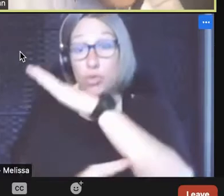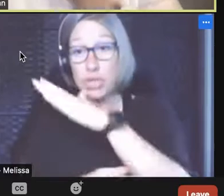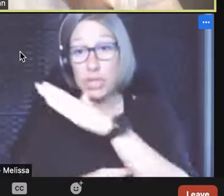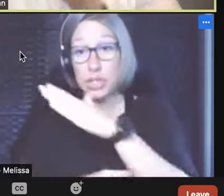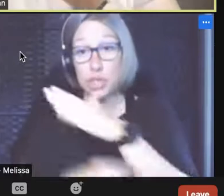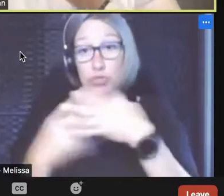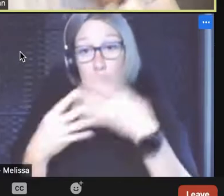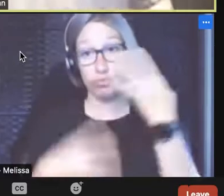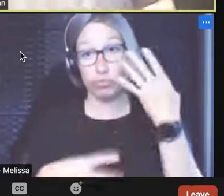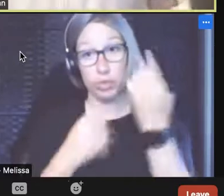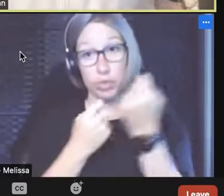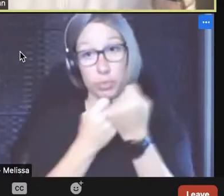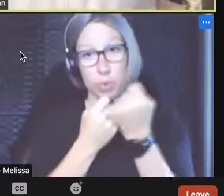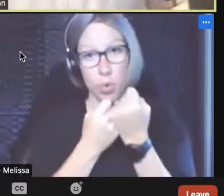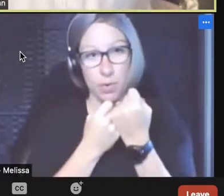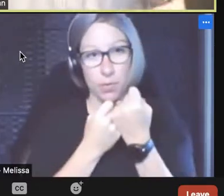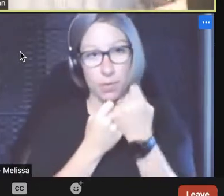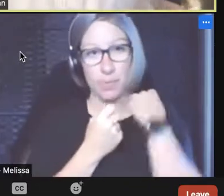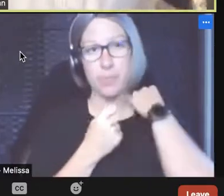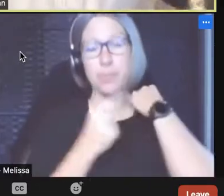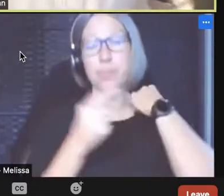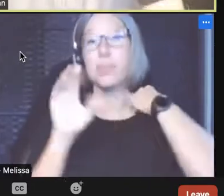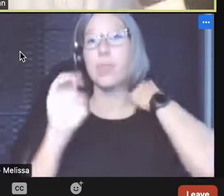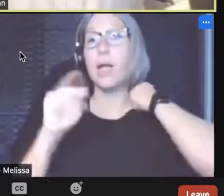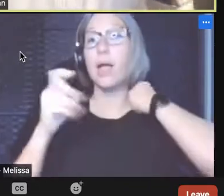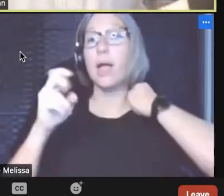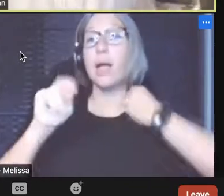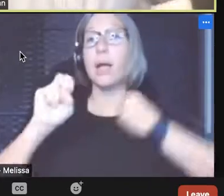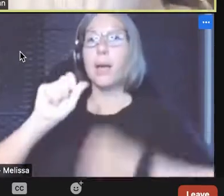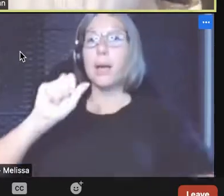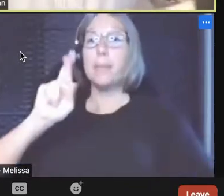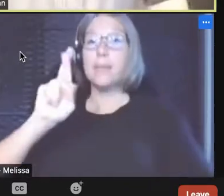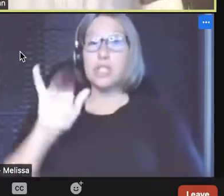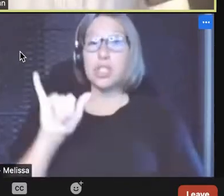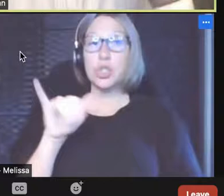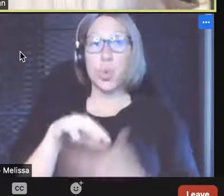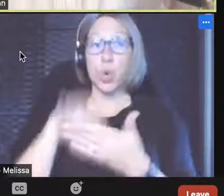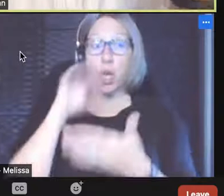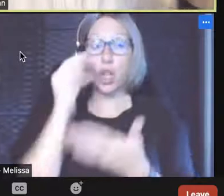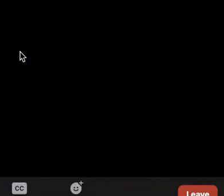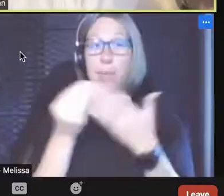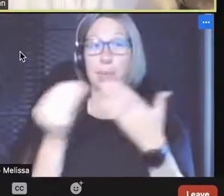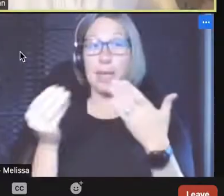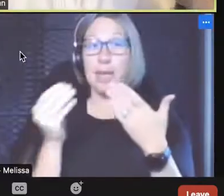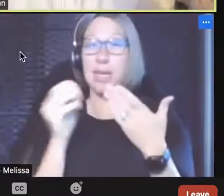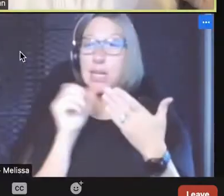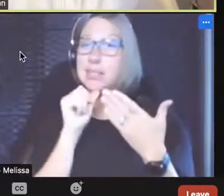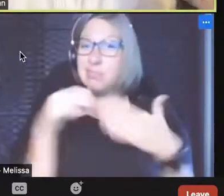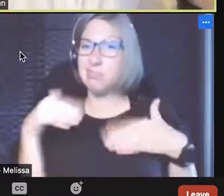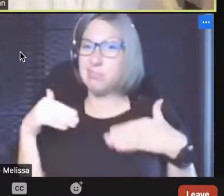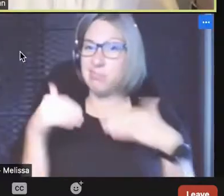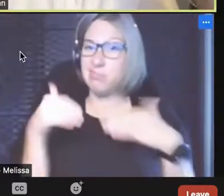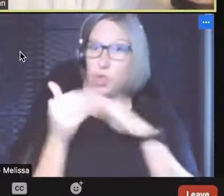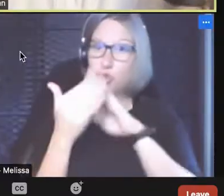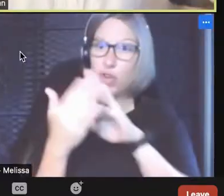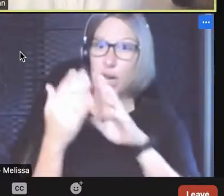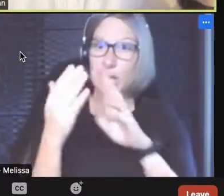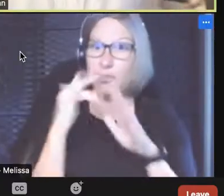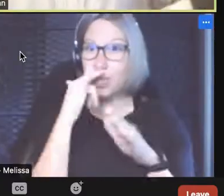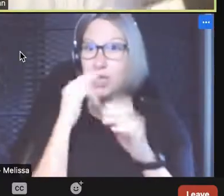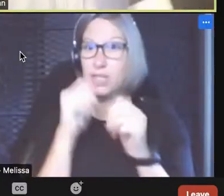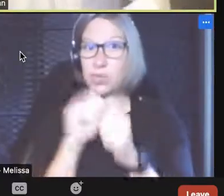Compensatory learning media. This has really not been addressed for kids with CVI, I think, specifically. Situations when auditory or